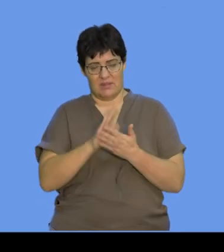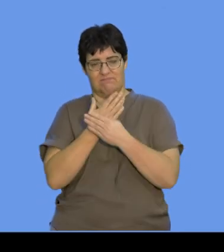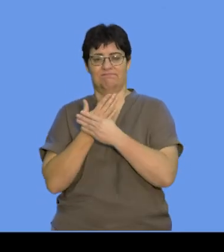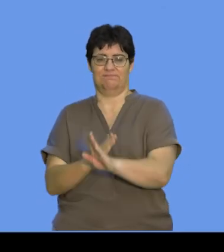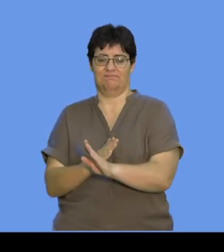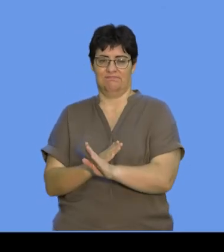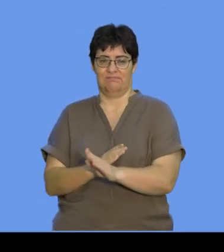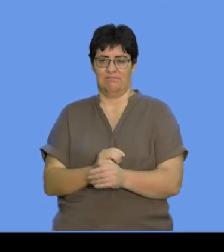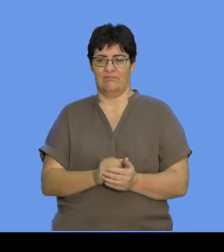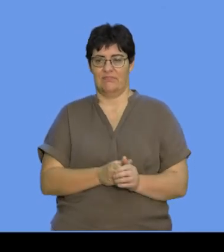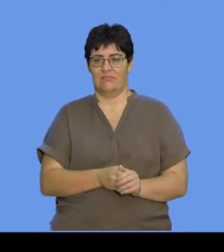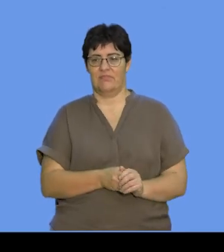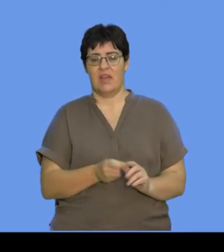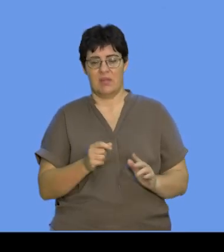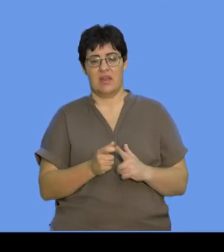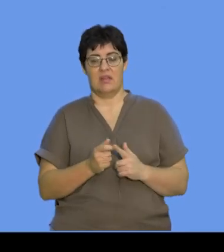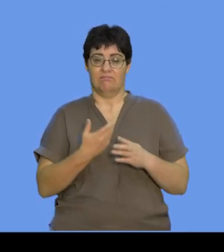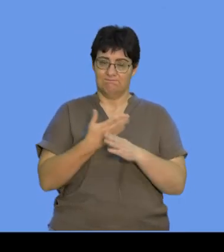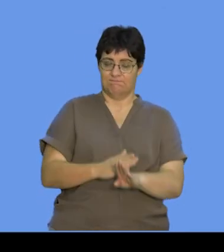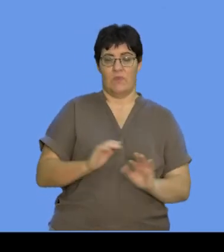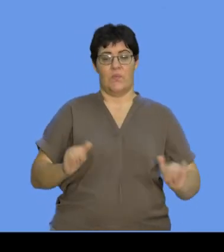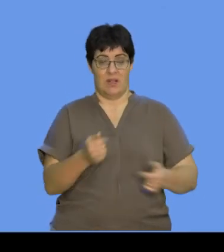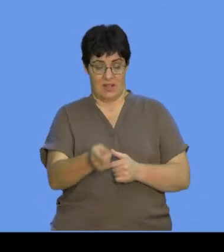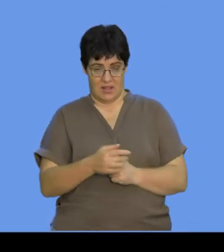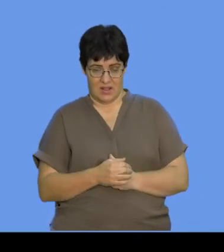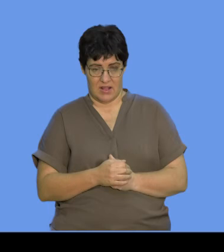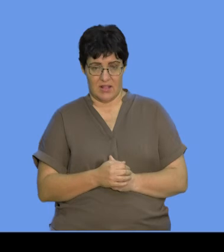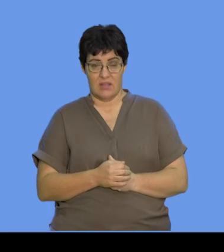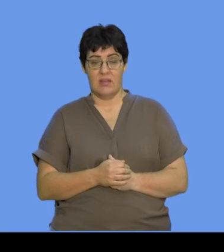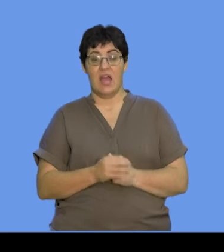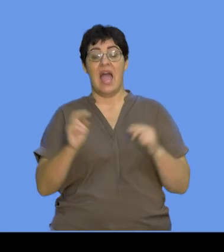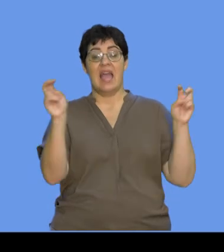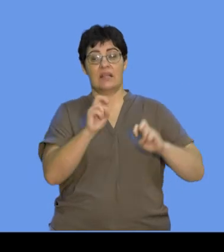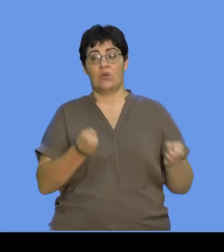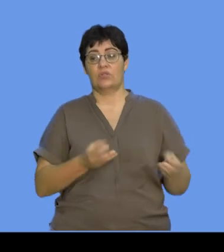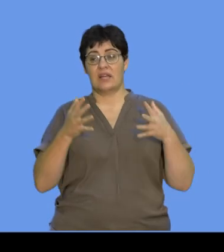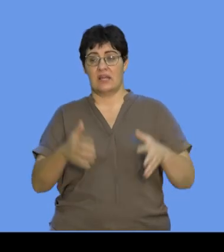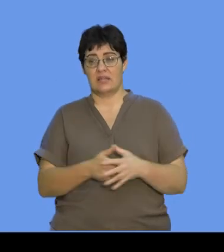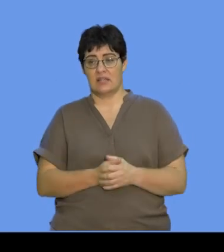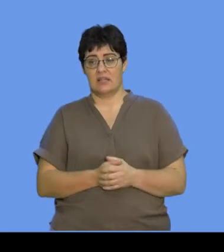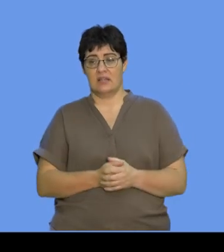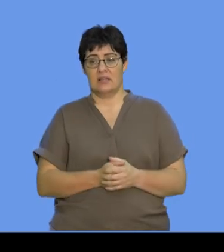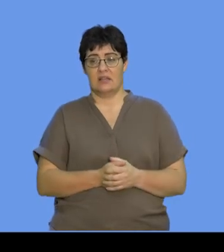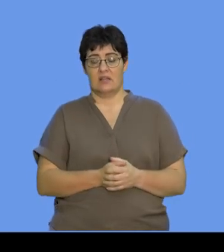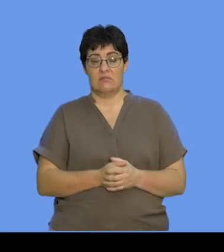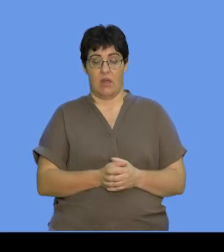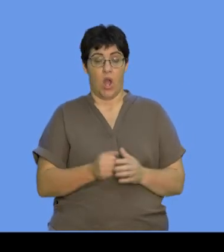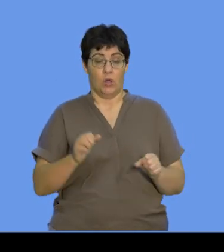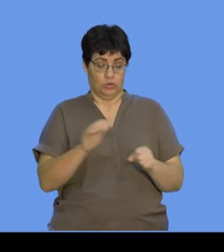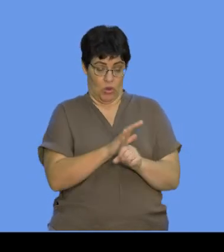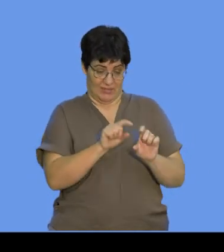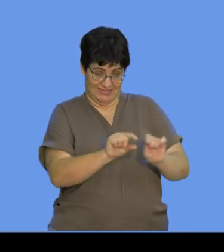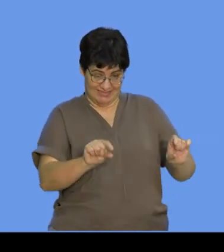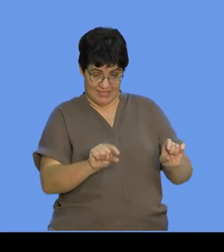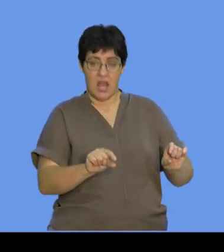good insulators as a solid, but good electrical conductors, it is an insulator as a solid. Why?